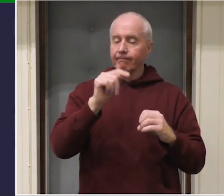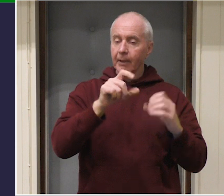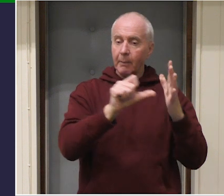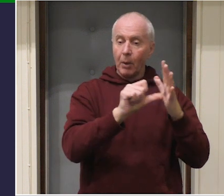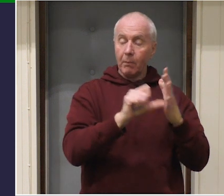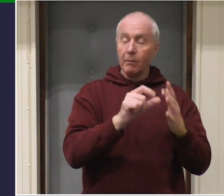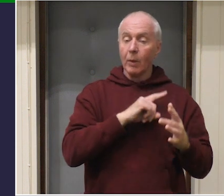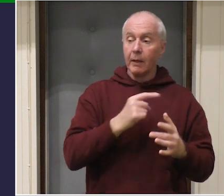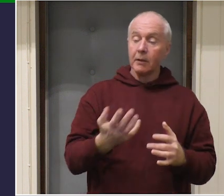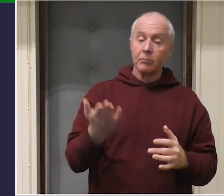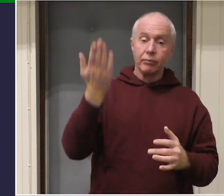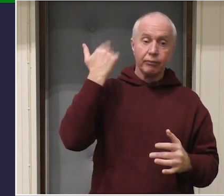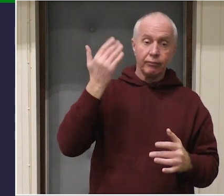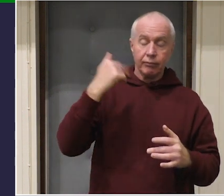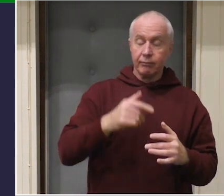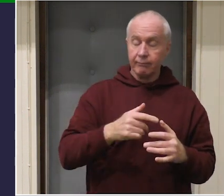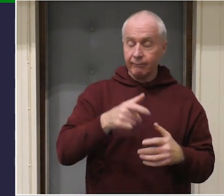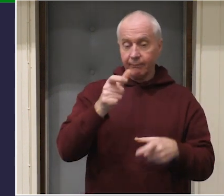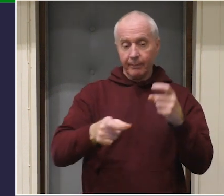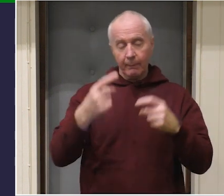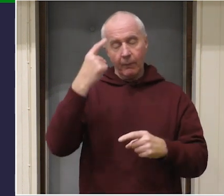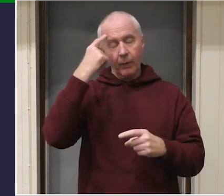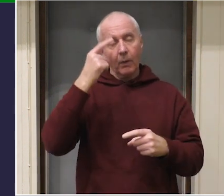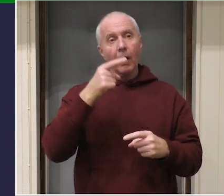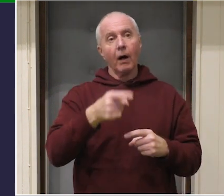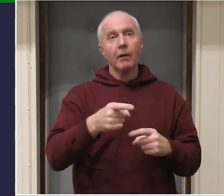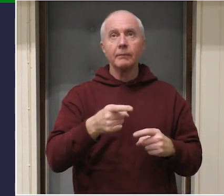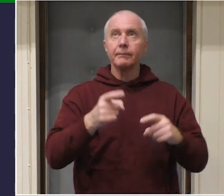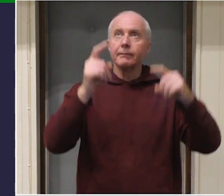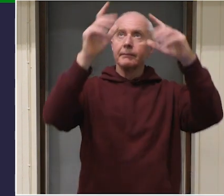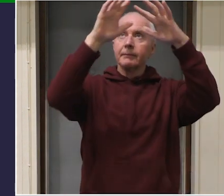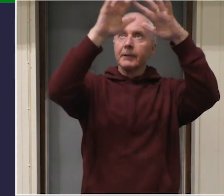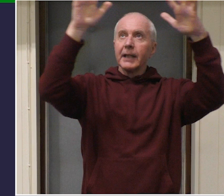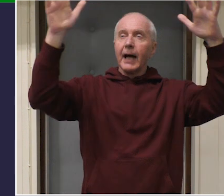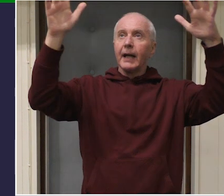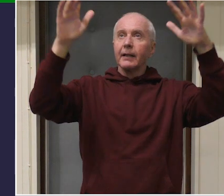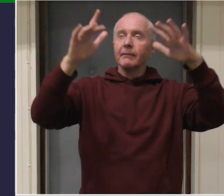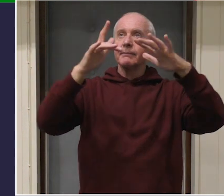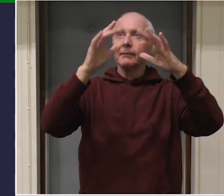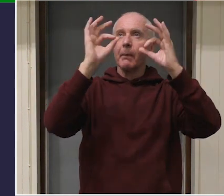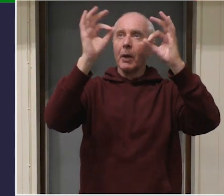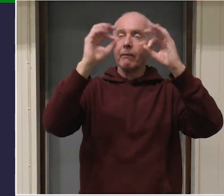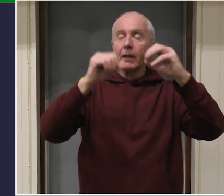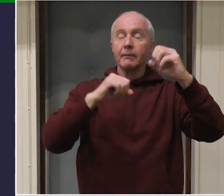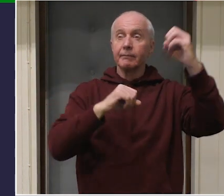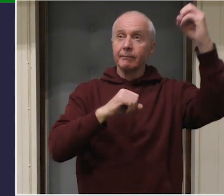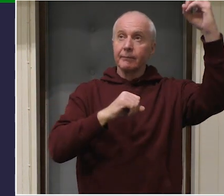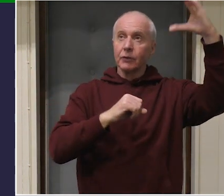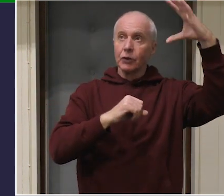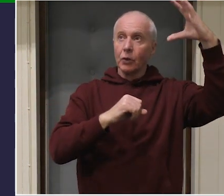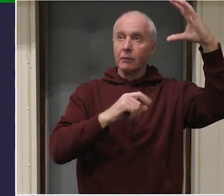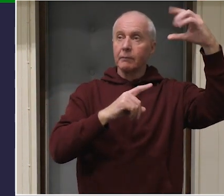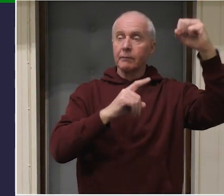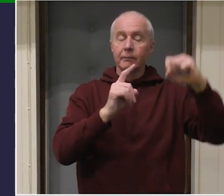back in those days, the assumption was that the sky was perfect, that the sun was,